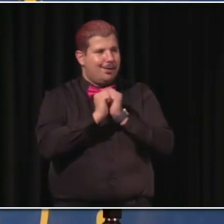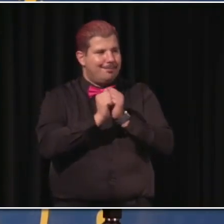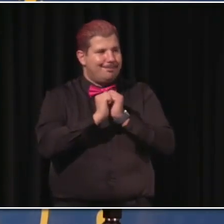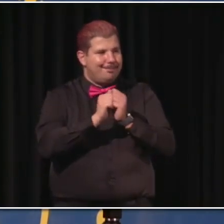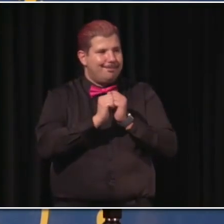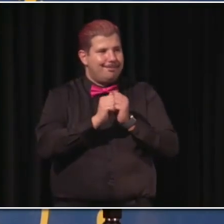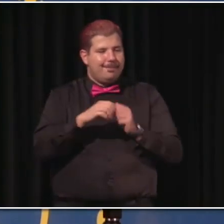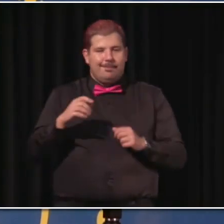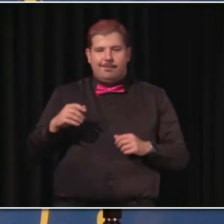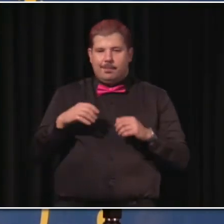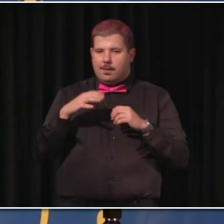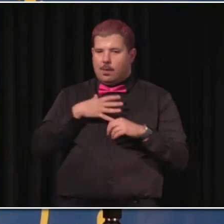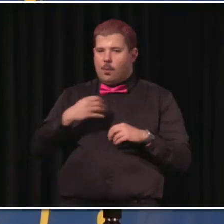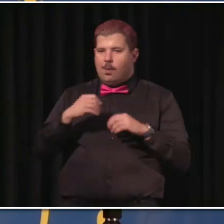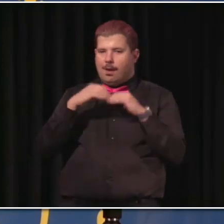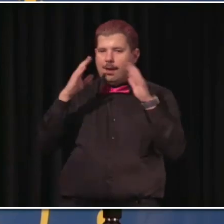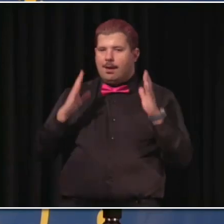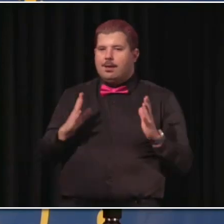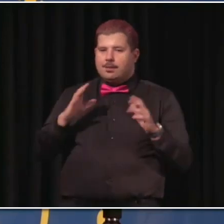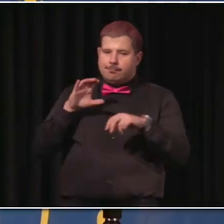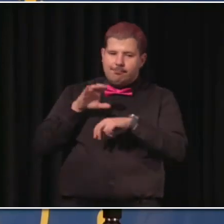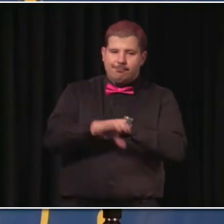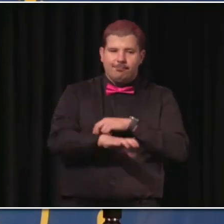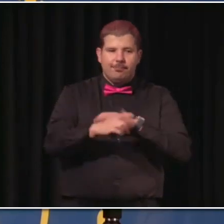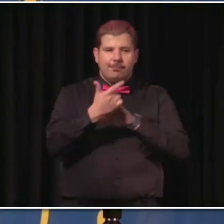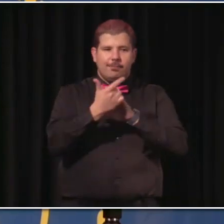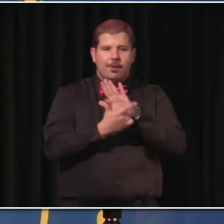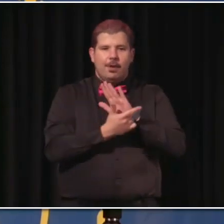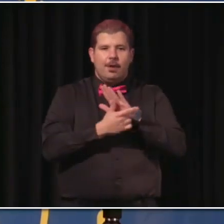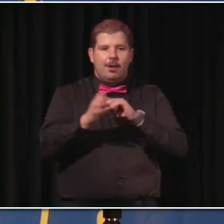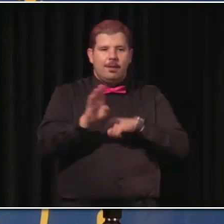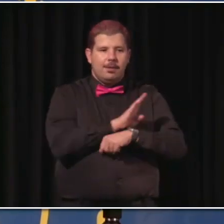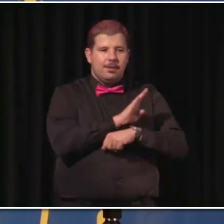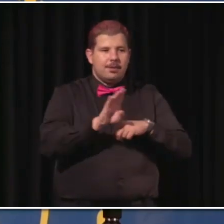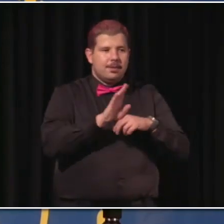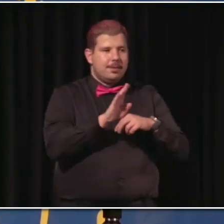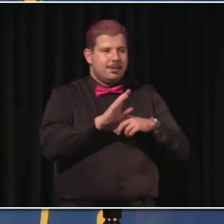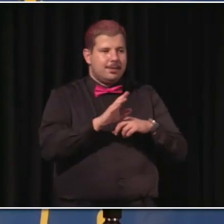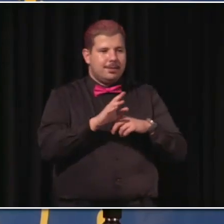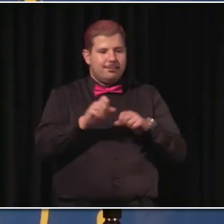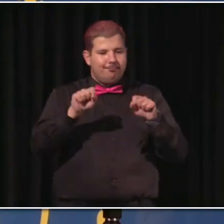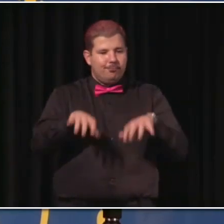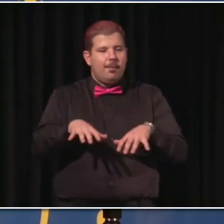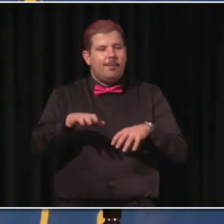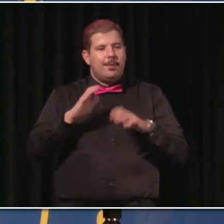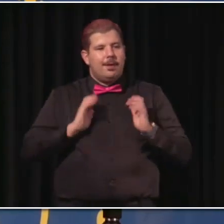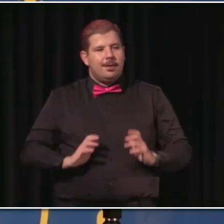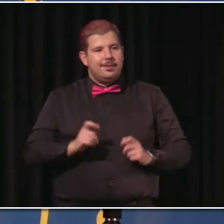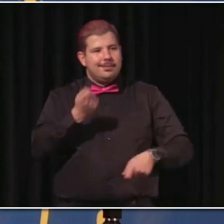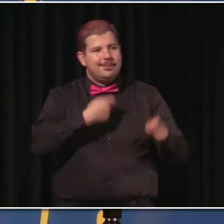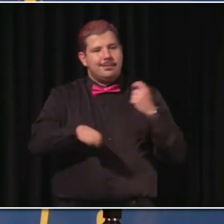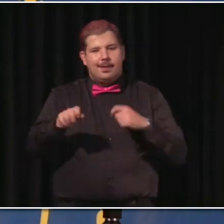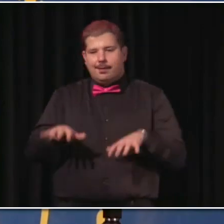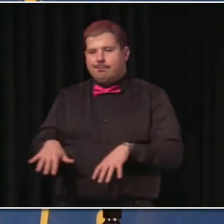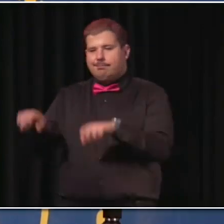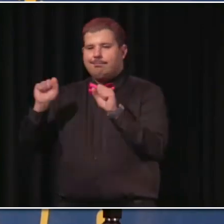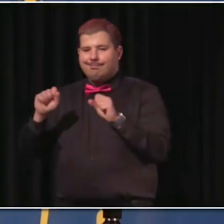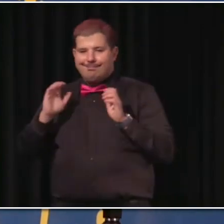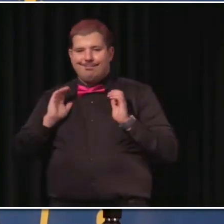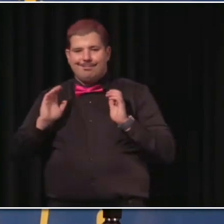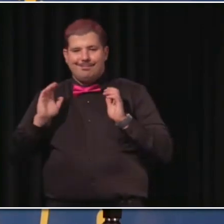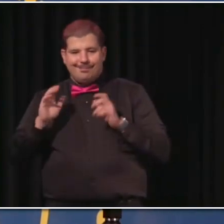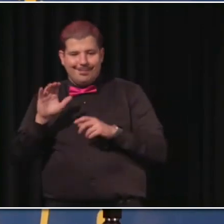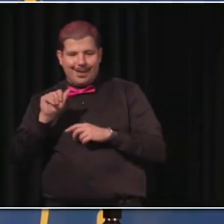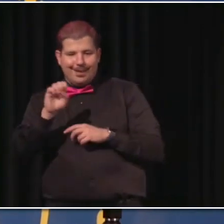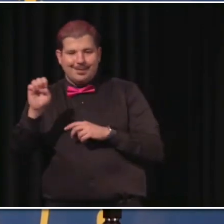White House is forcing law firms to drop clients and instead take cases that support its